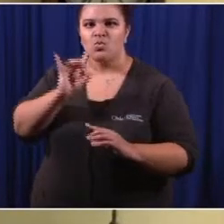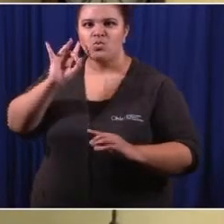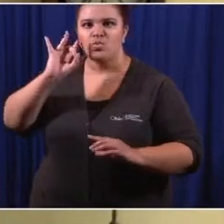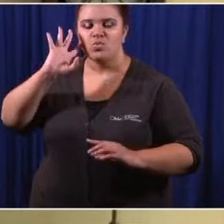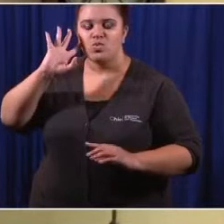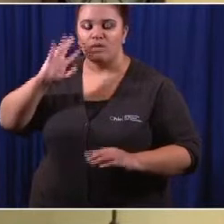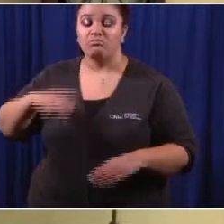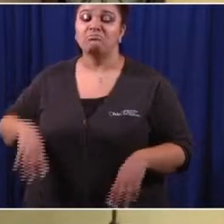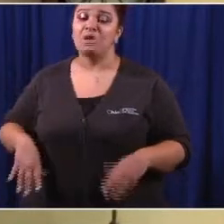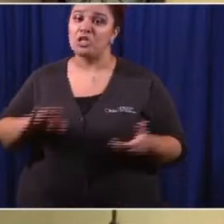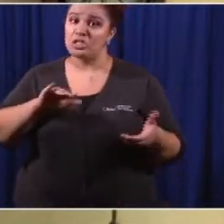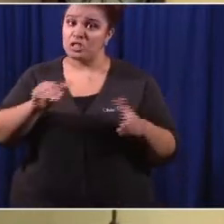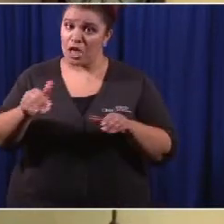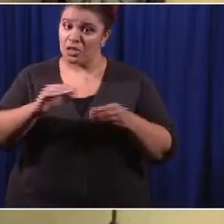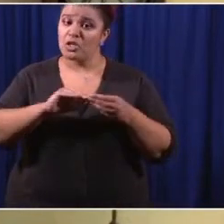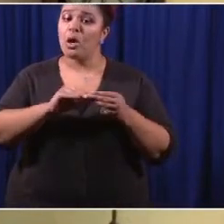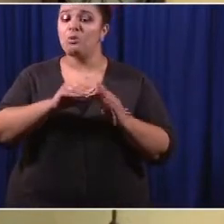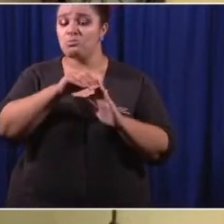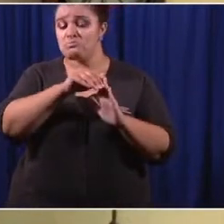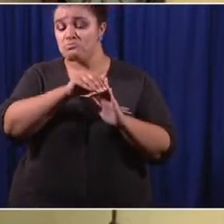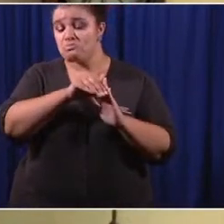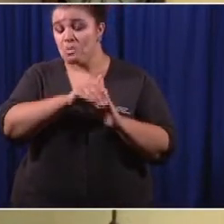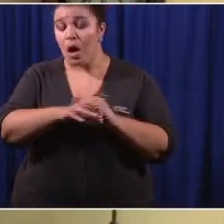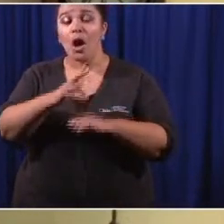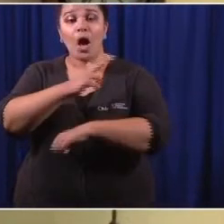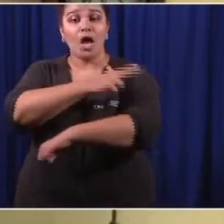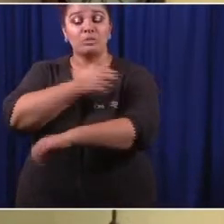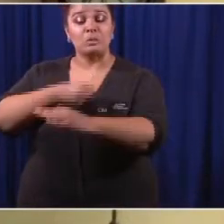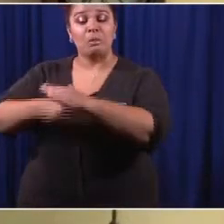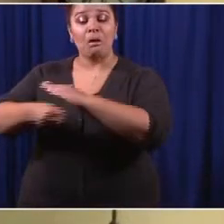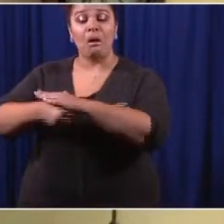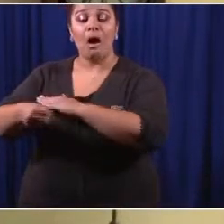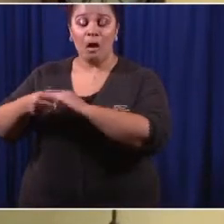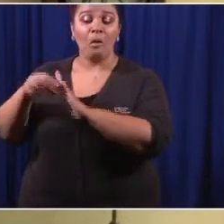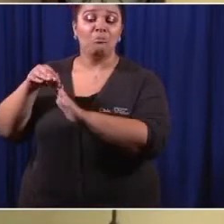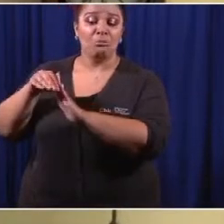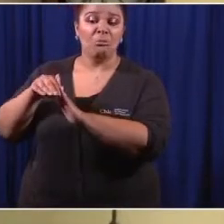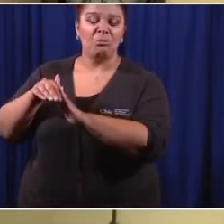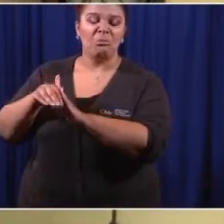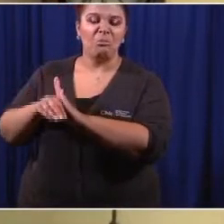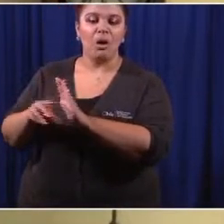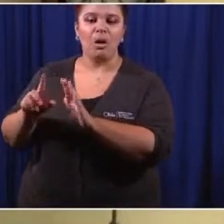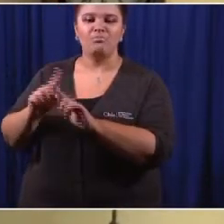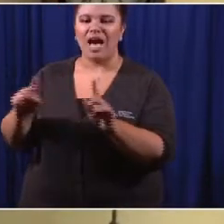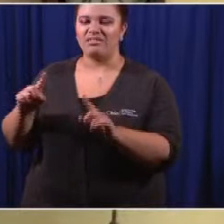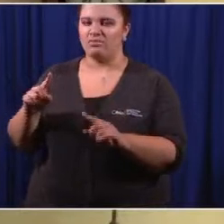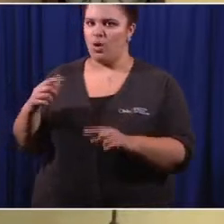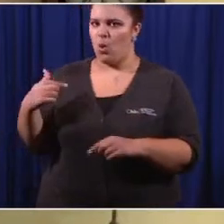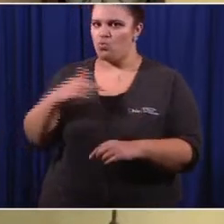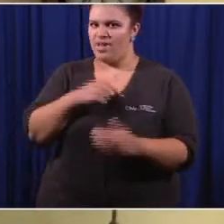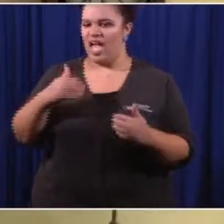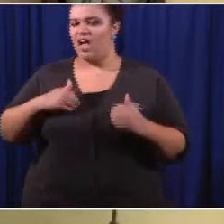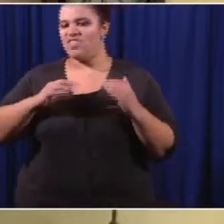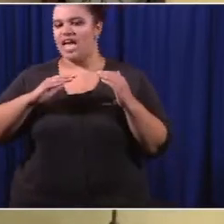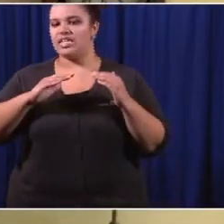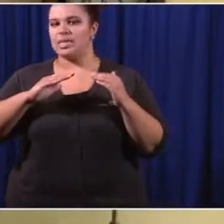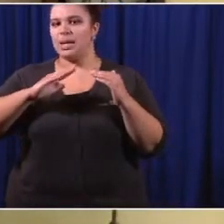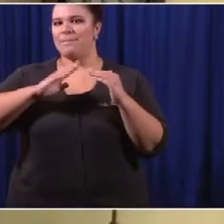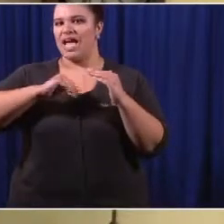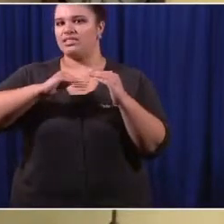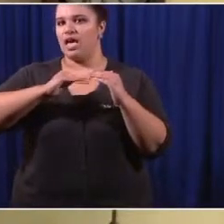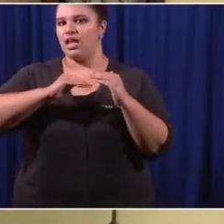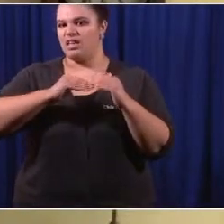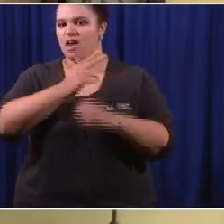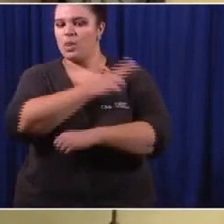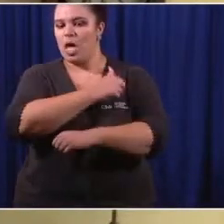down. That's even as we're poised to hit a higher peak than we've ever hit here in Franklin County and in Columbus. So at some